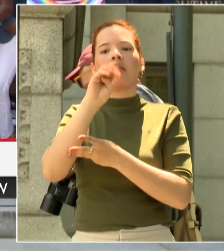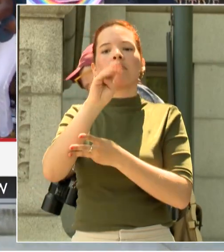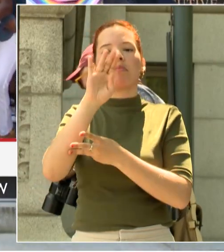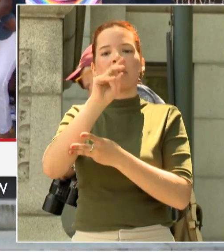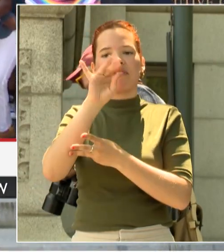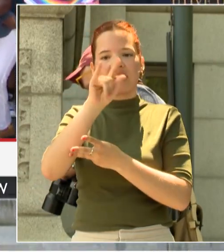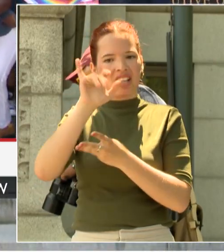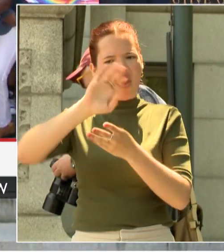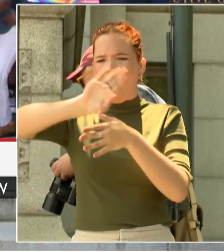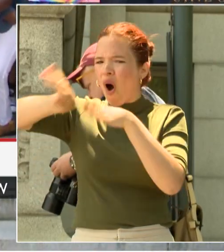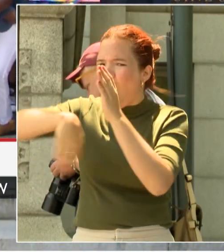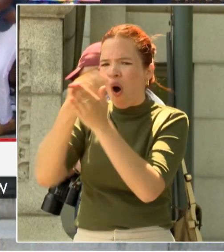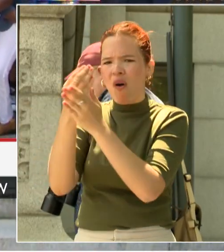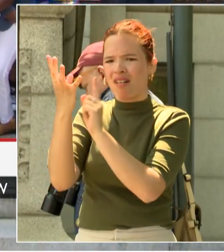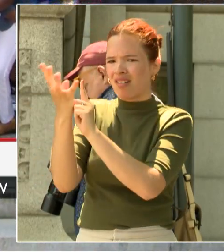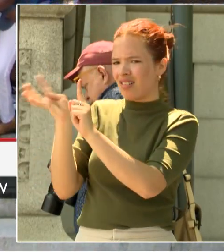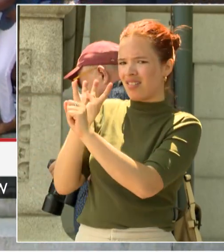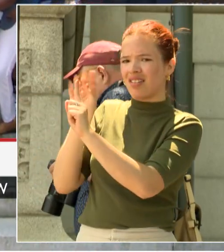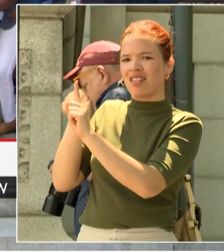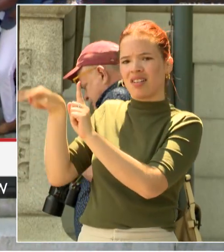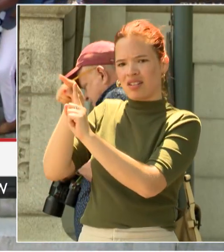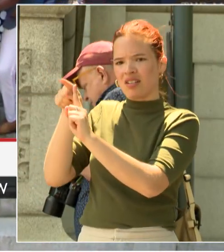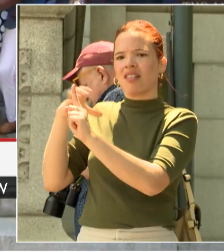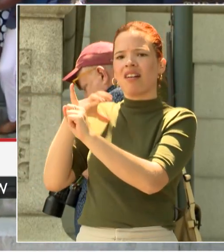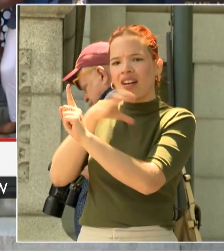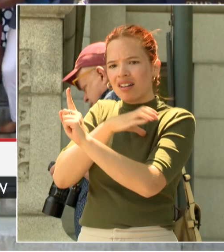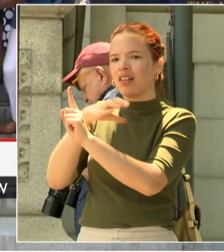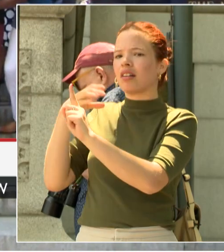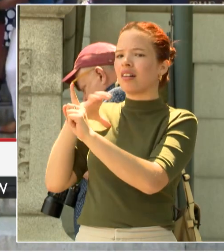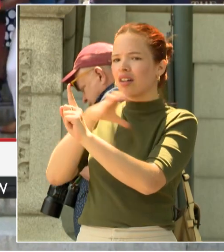Charles Allen, Anita Bonds,